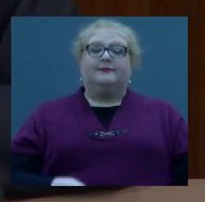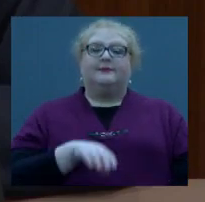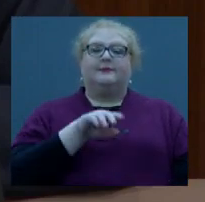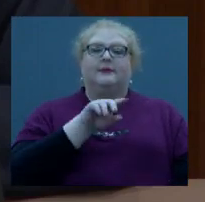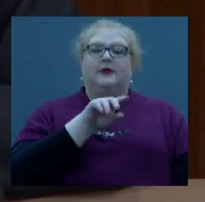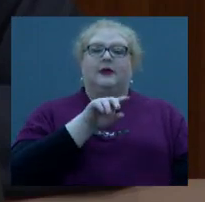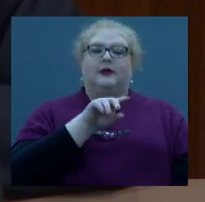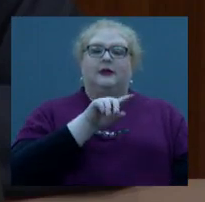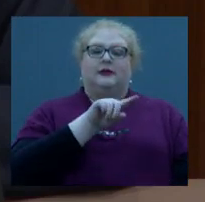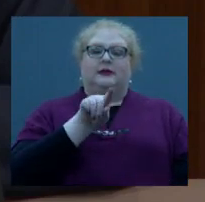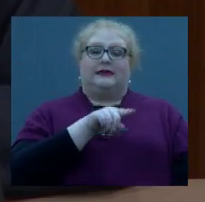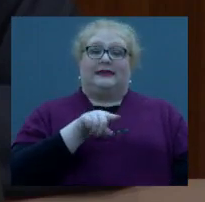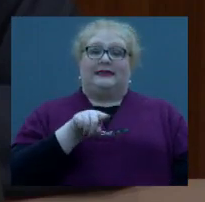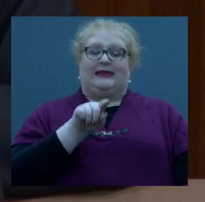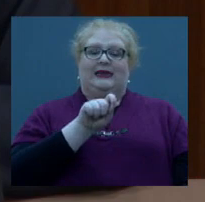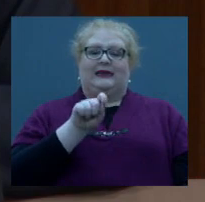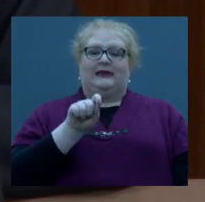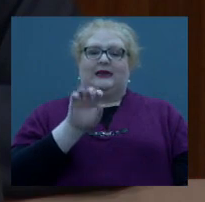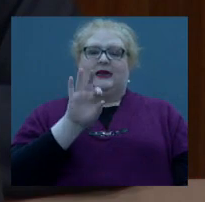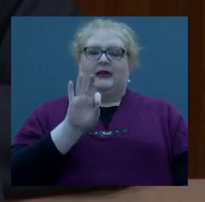file number